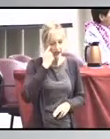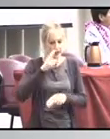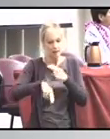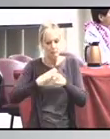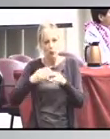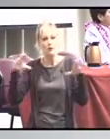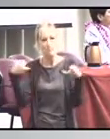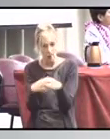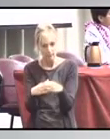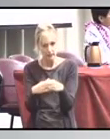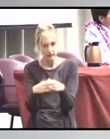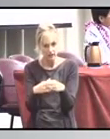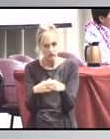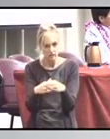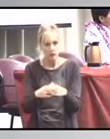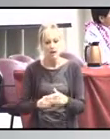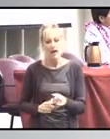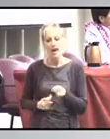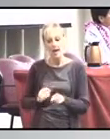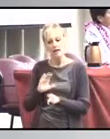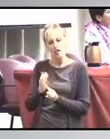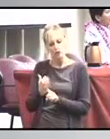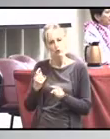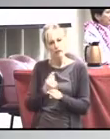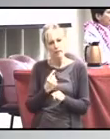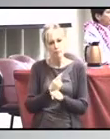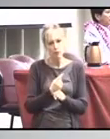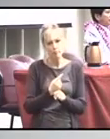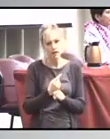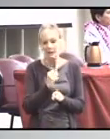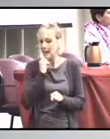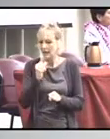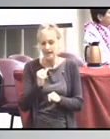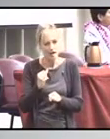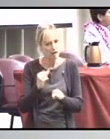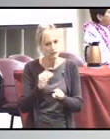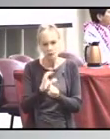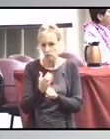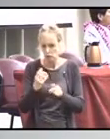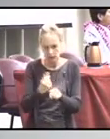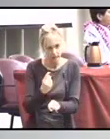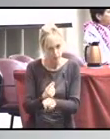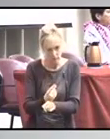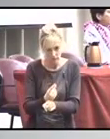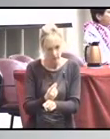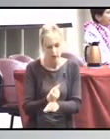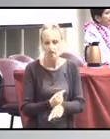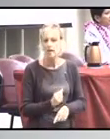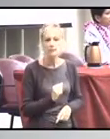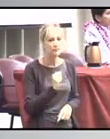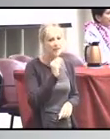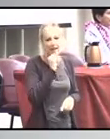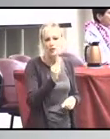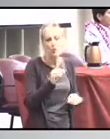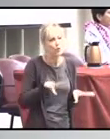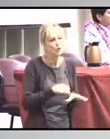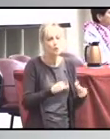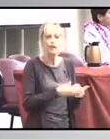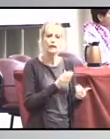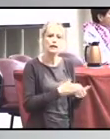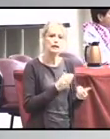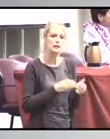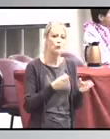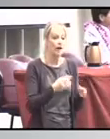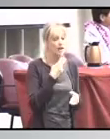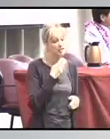that you're trying to reach and what's going to be culturally appropriate and what's not going to be culturally appropriate. And don't take the easy route and just say, well,